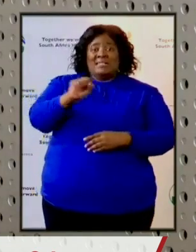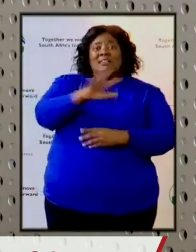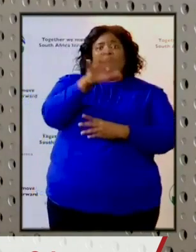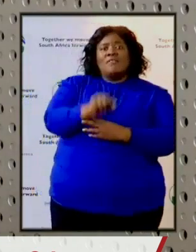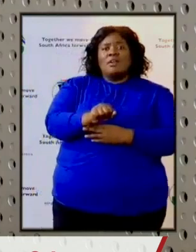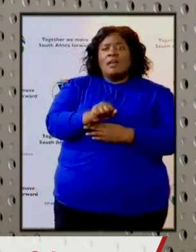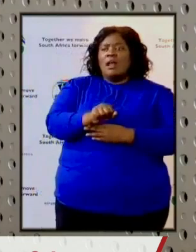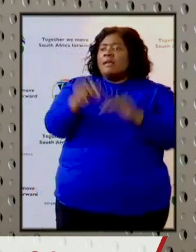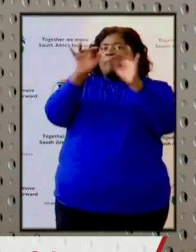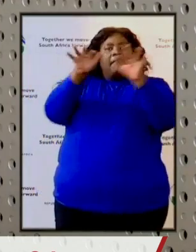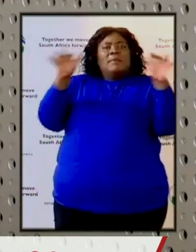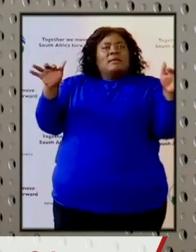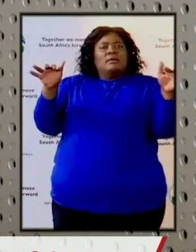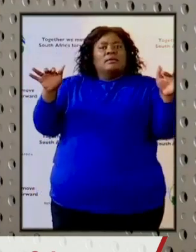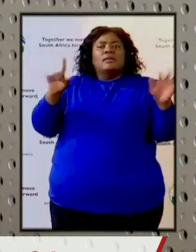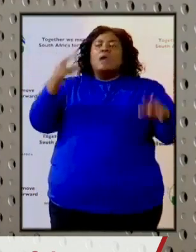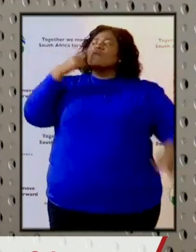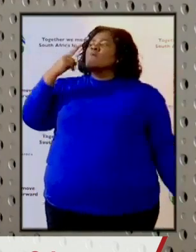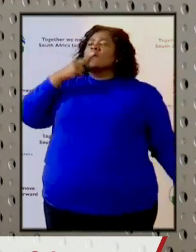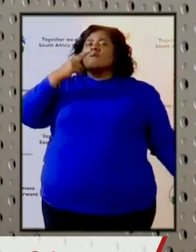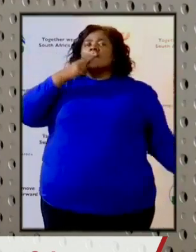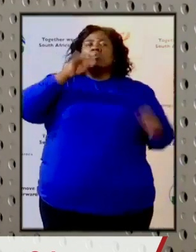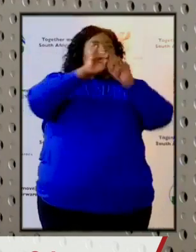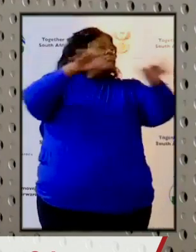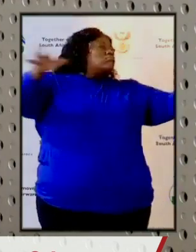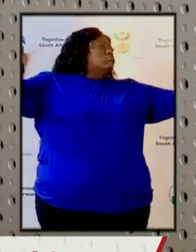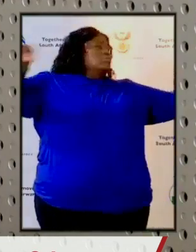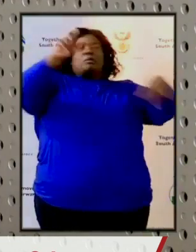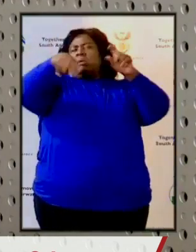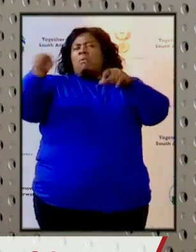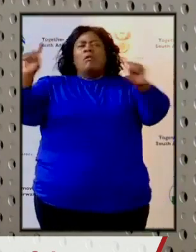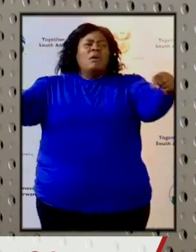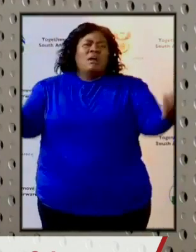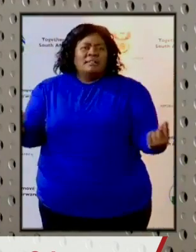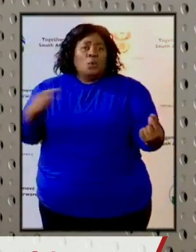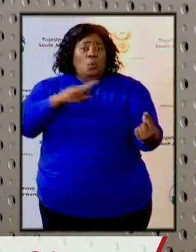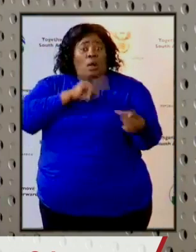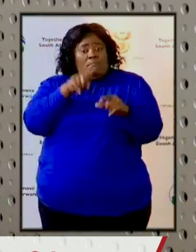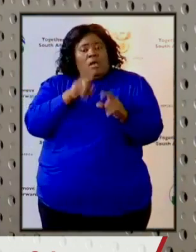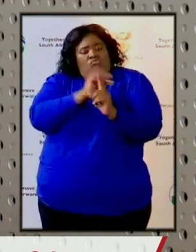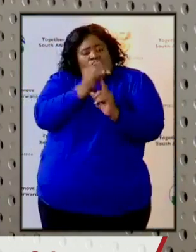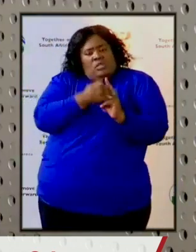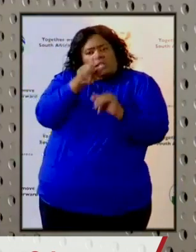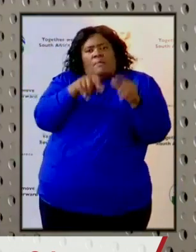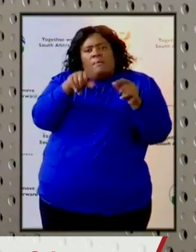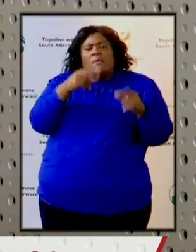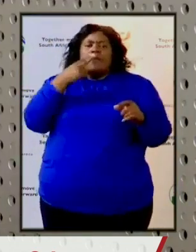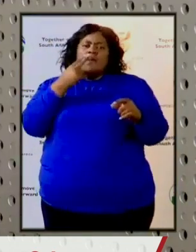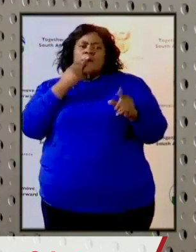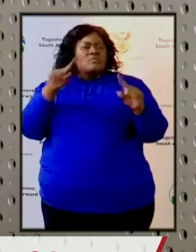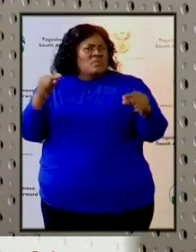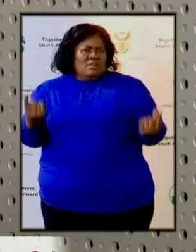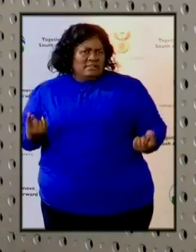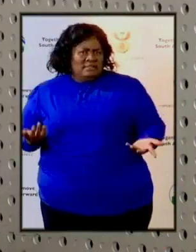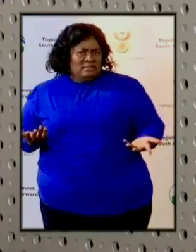no COVID, to protect people who don't smoke, because there's even passive smoking. Even